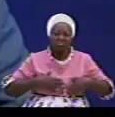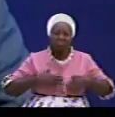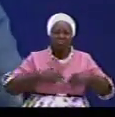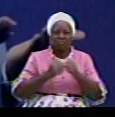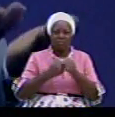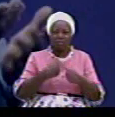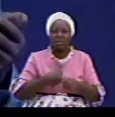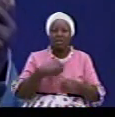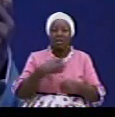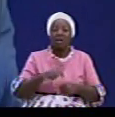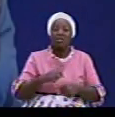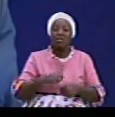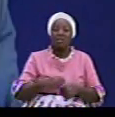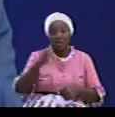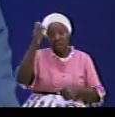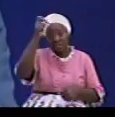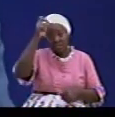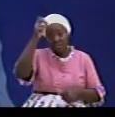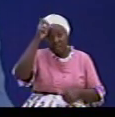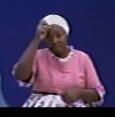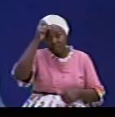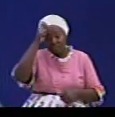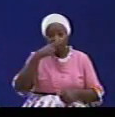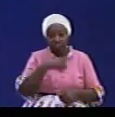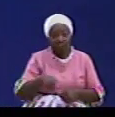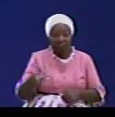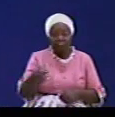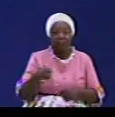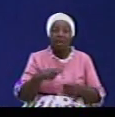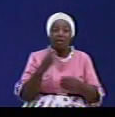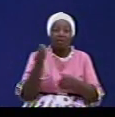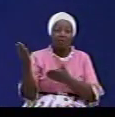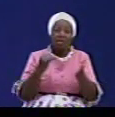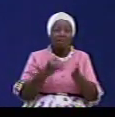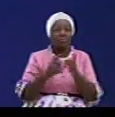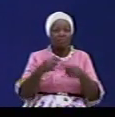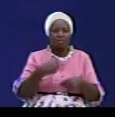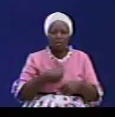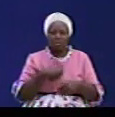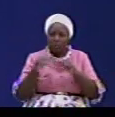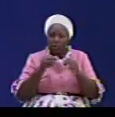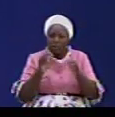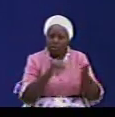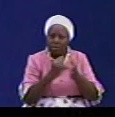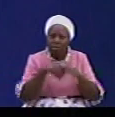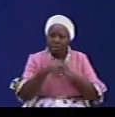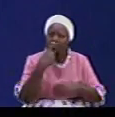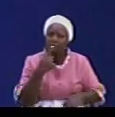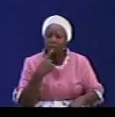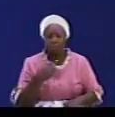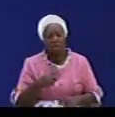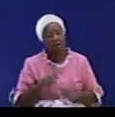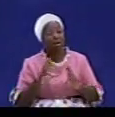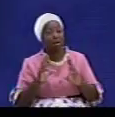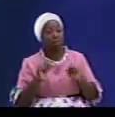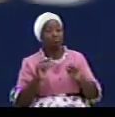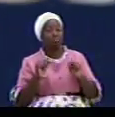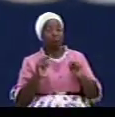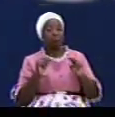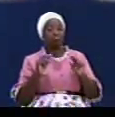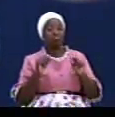serpent presented it to me. Did he put it in your mouth? No. You